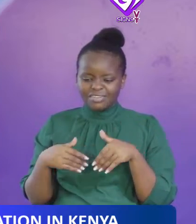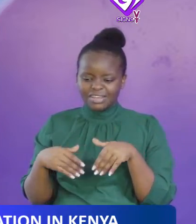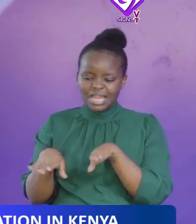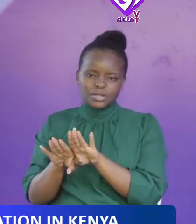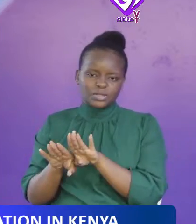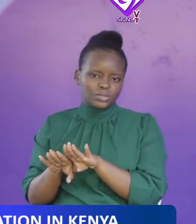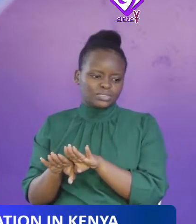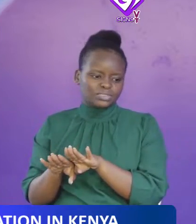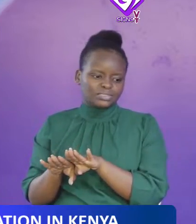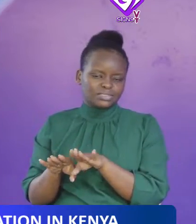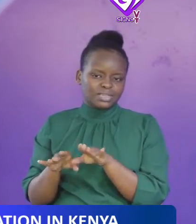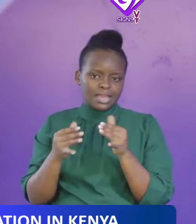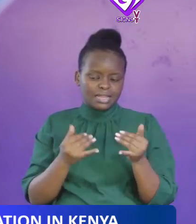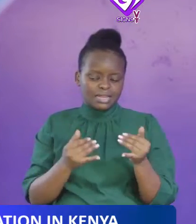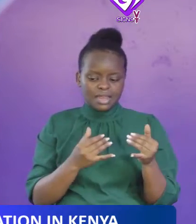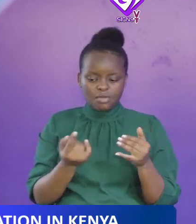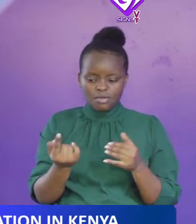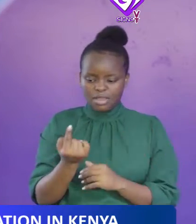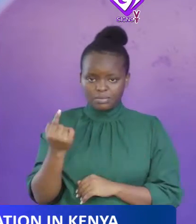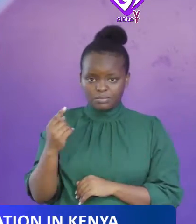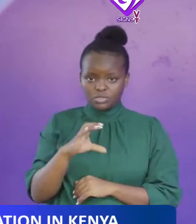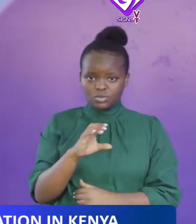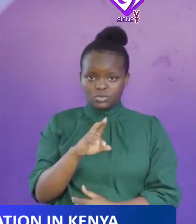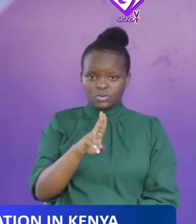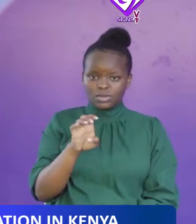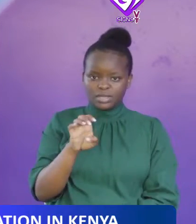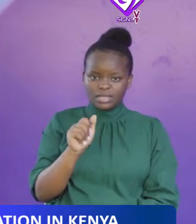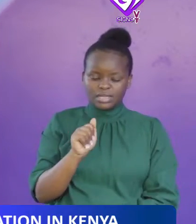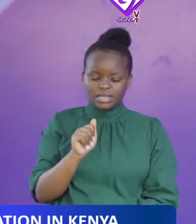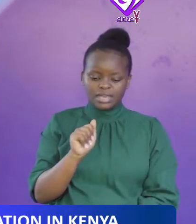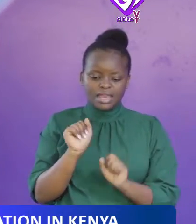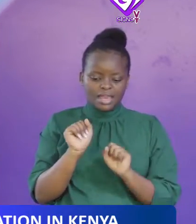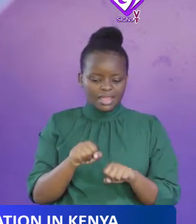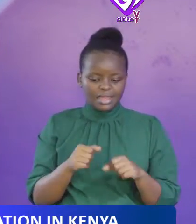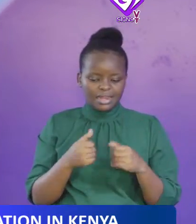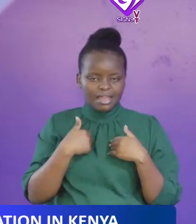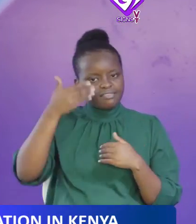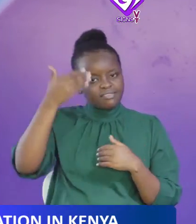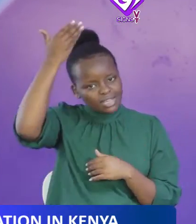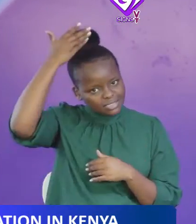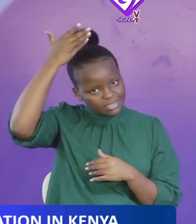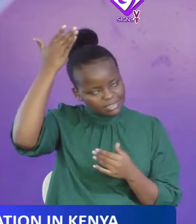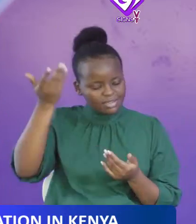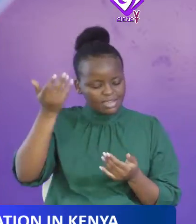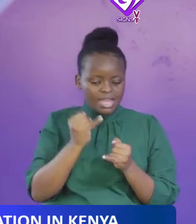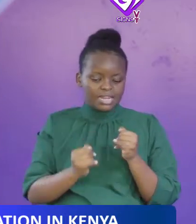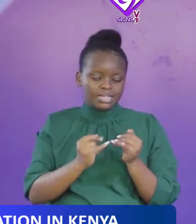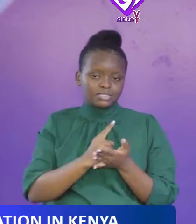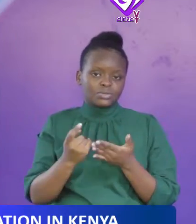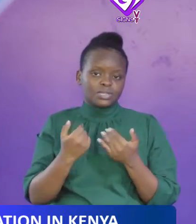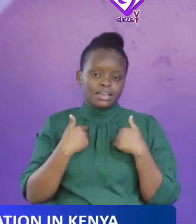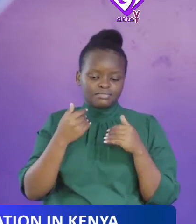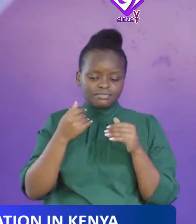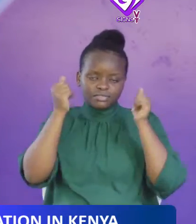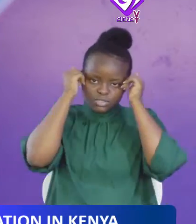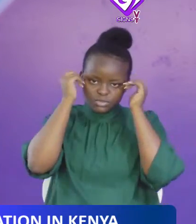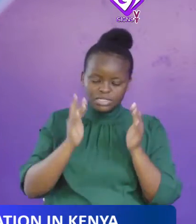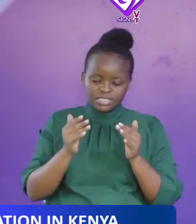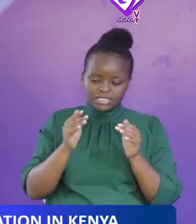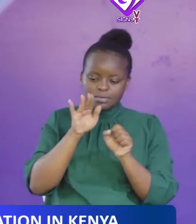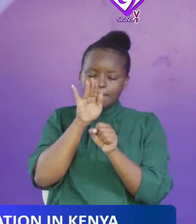Yeah. Right now you come to Choir, you can actually be taken through what nursing. Yeah. Last week we had students taking an